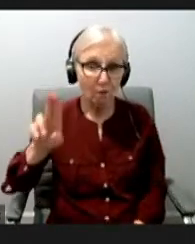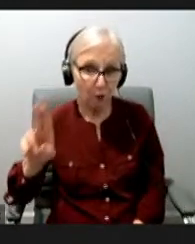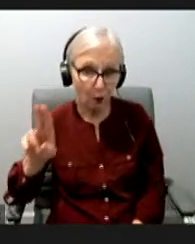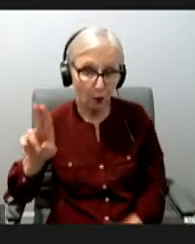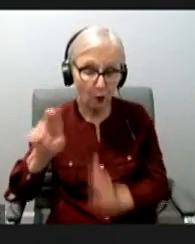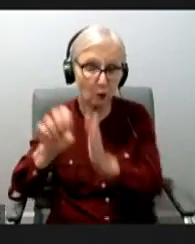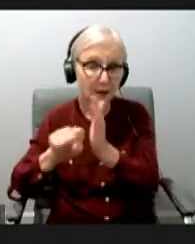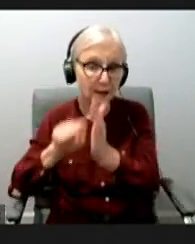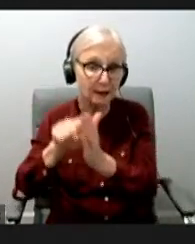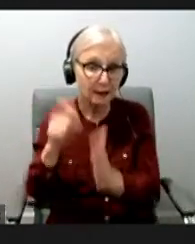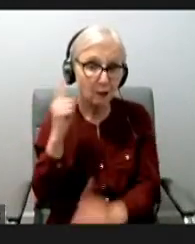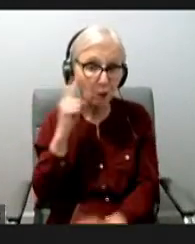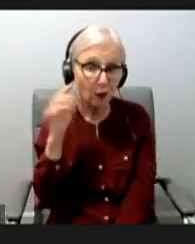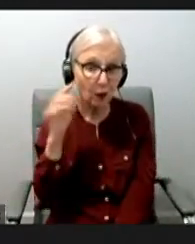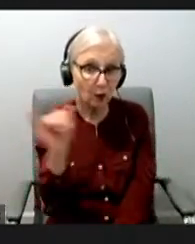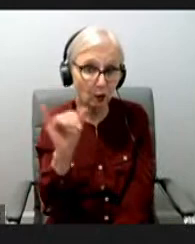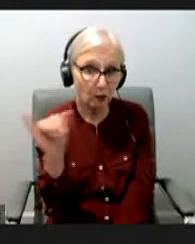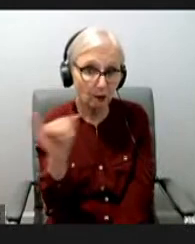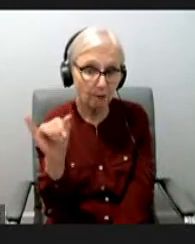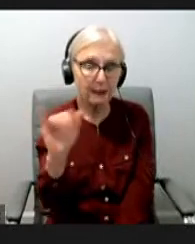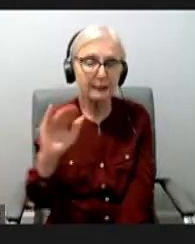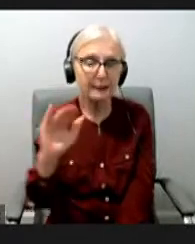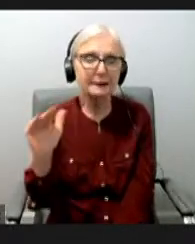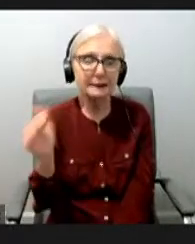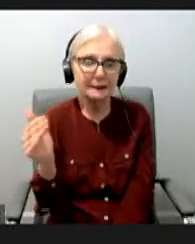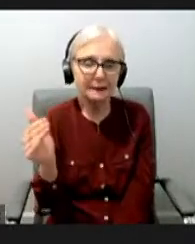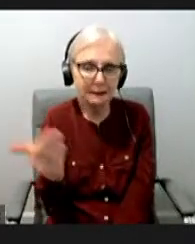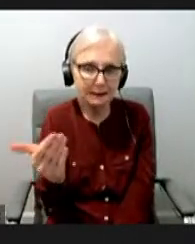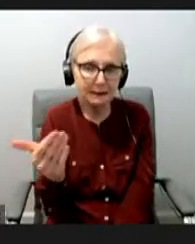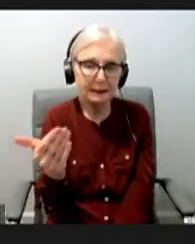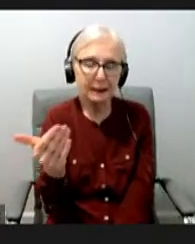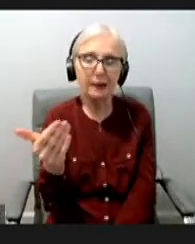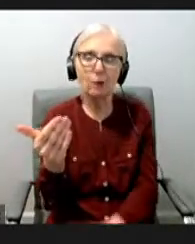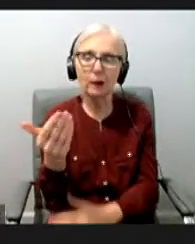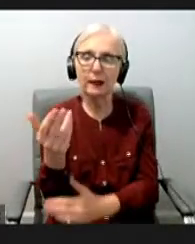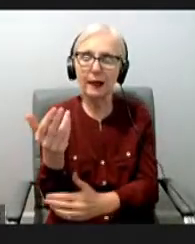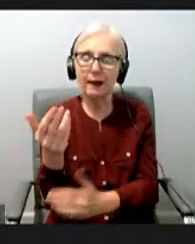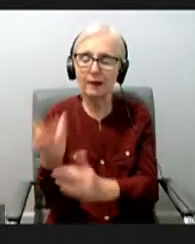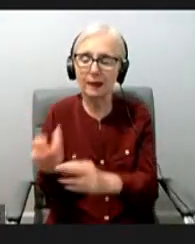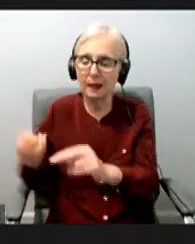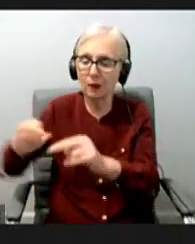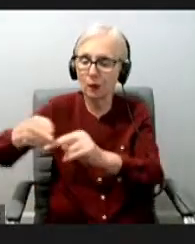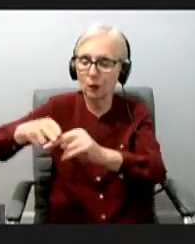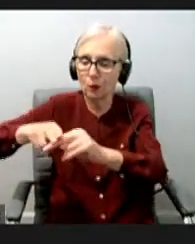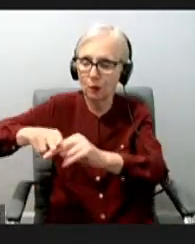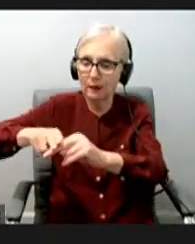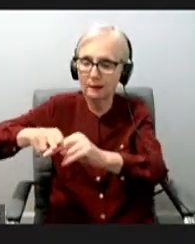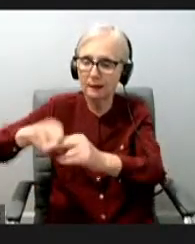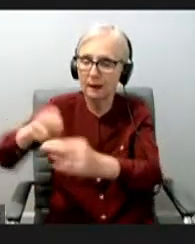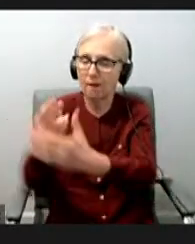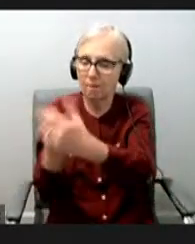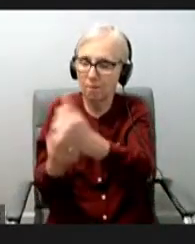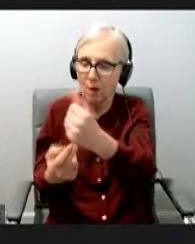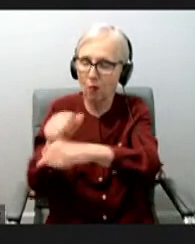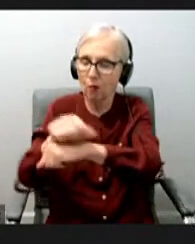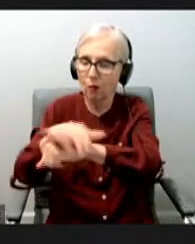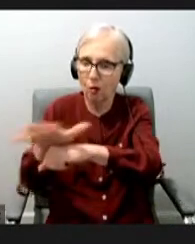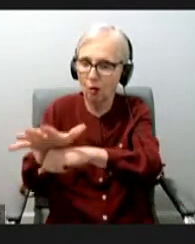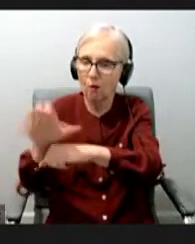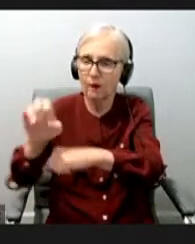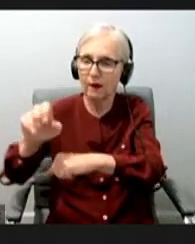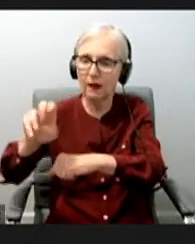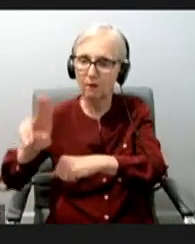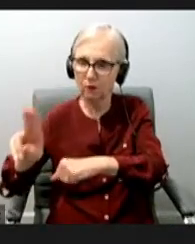the concerning scenario is that we could see an increase in COVID. At the same time, we see an increase in influenza. And potentially other